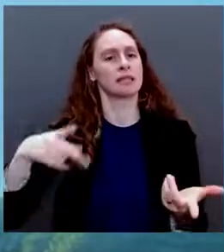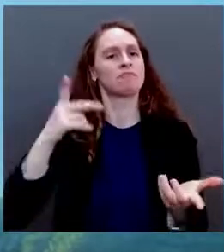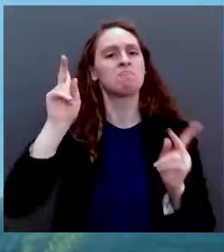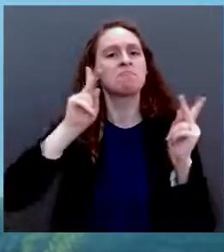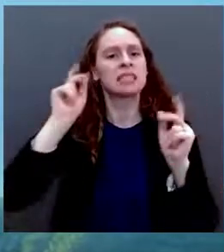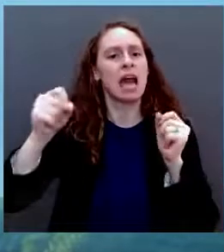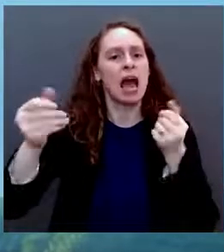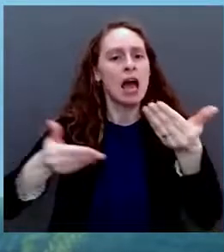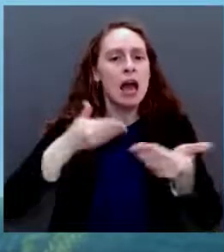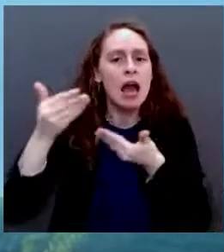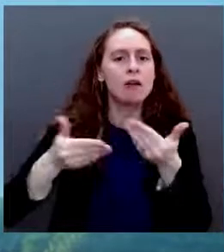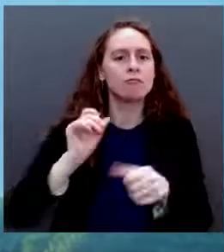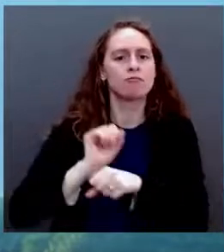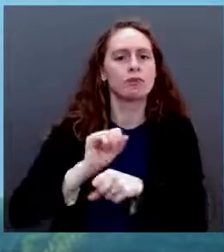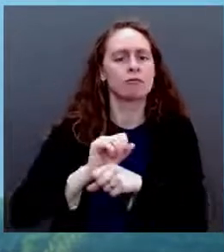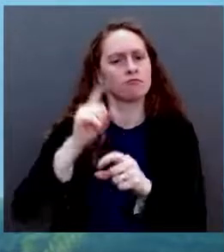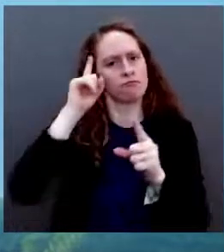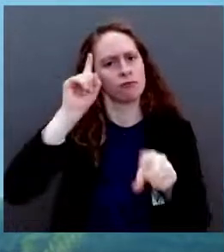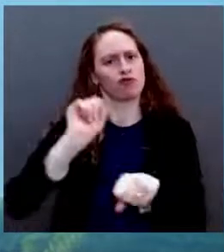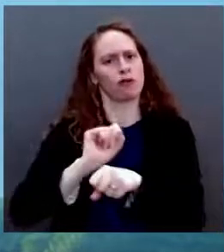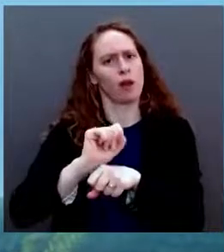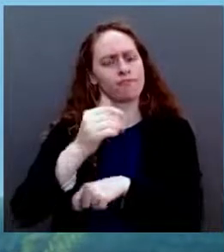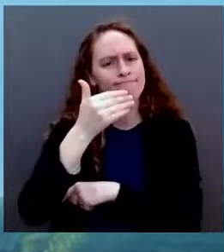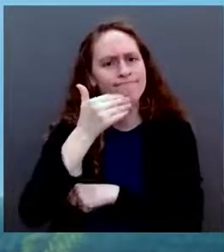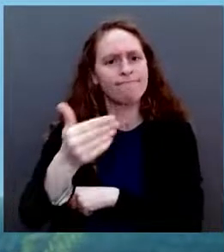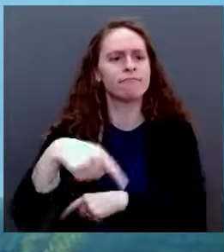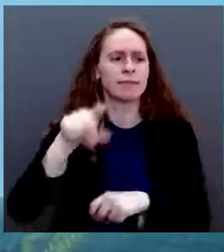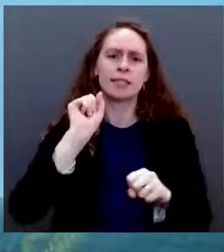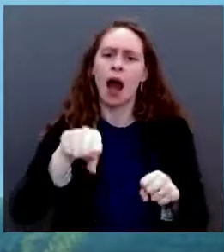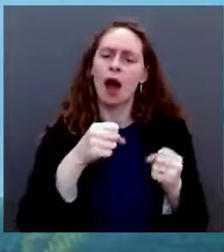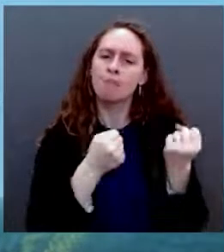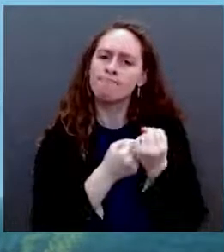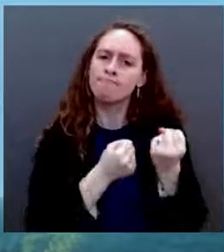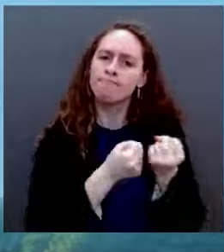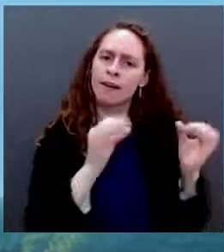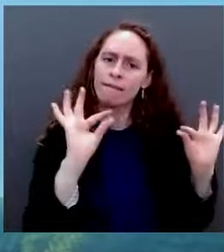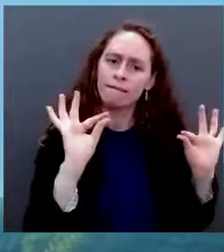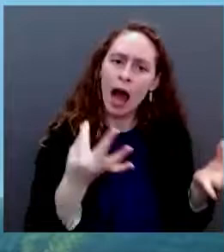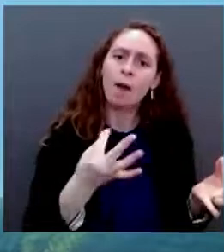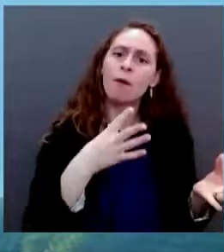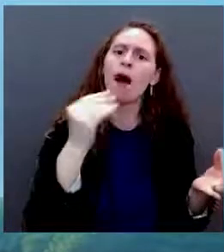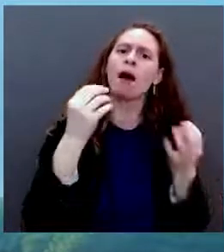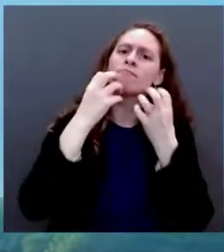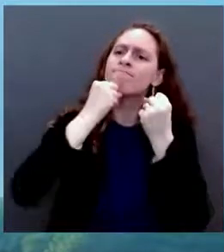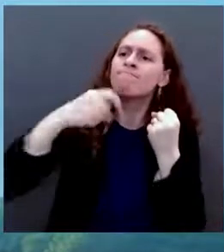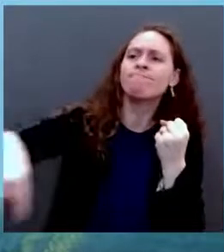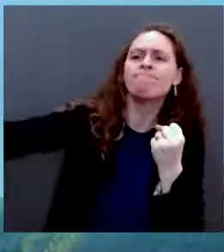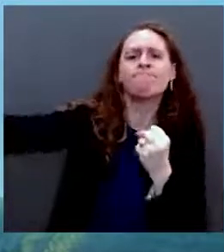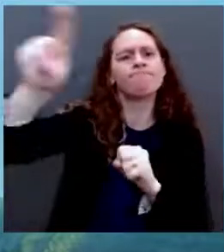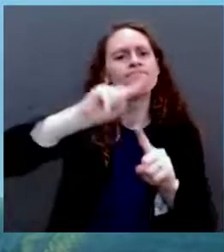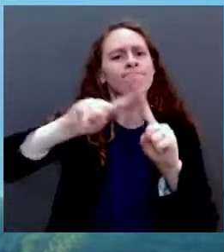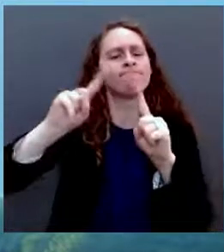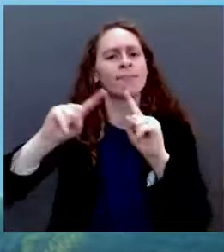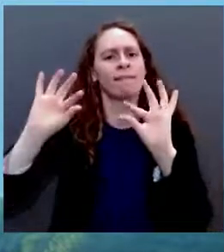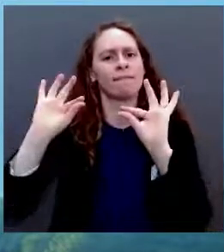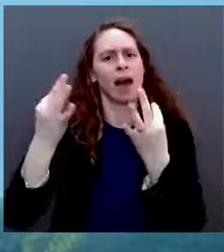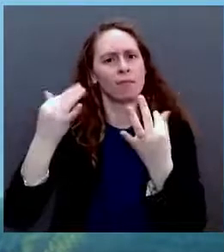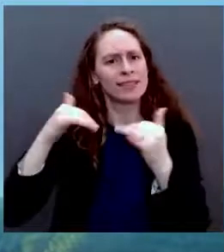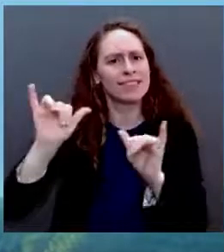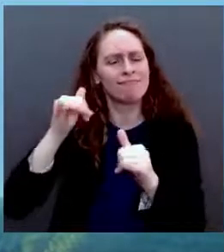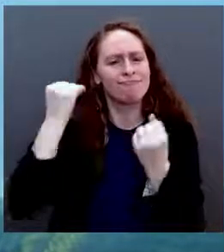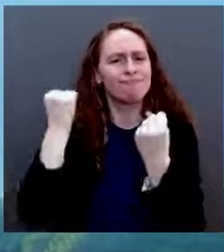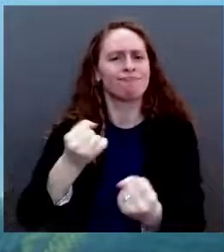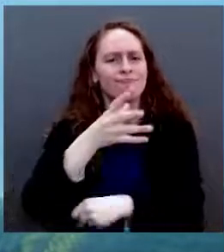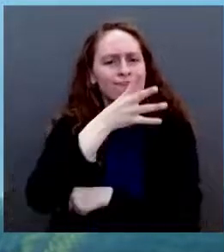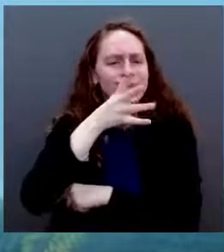also support farm families, Mr. President. And then $50 million of it is going to be utilized for technical assistance and research. We're going to need a lot